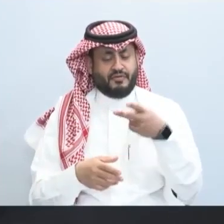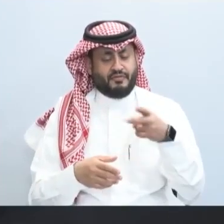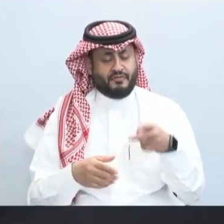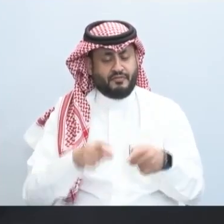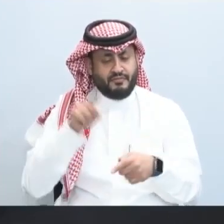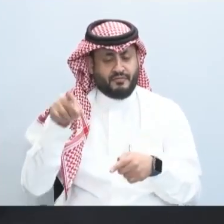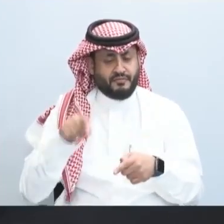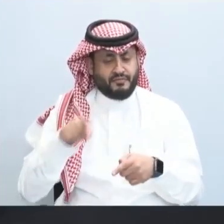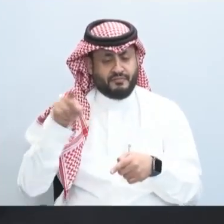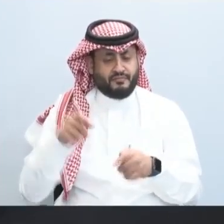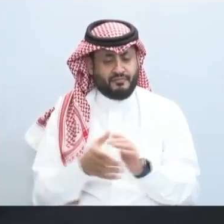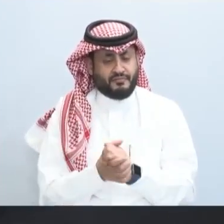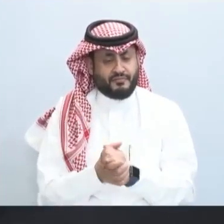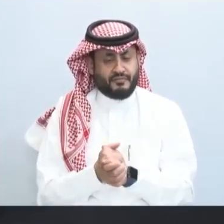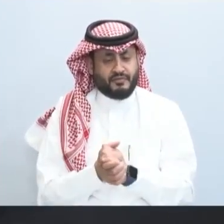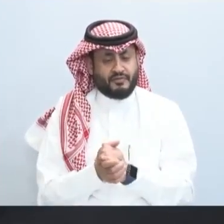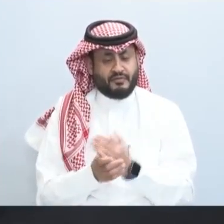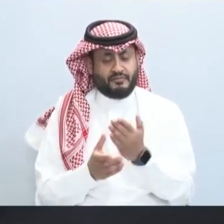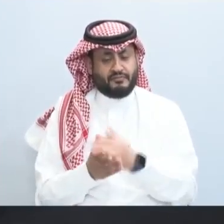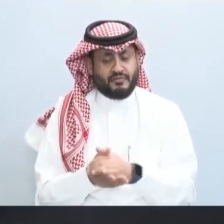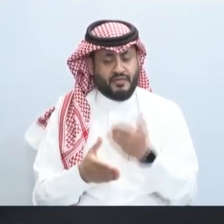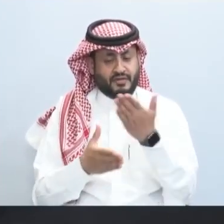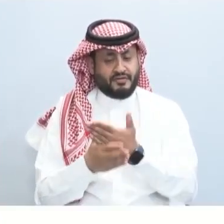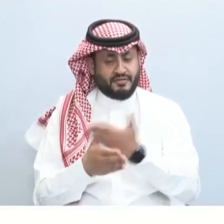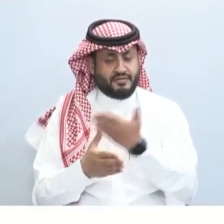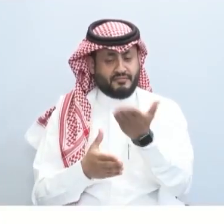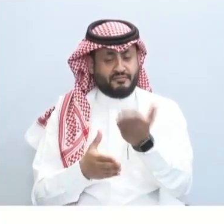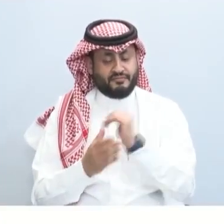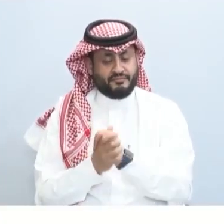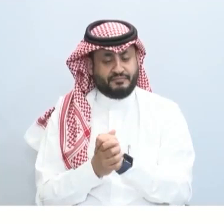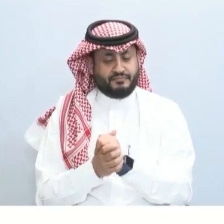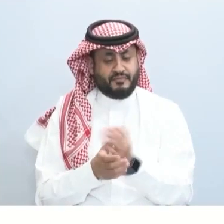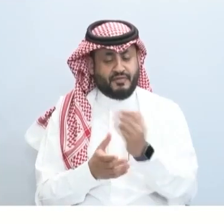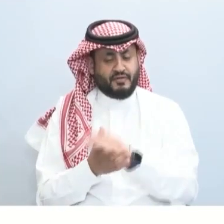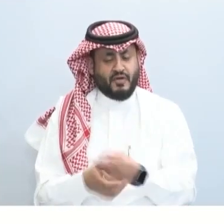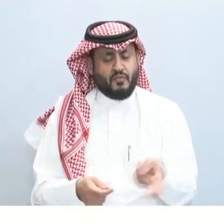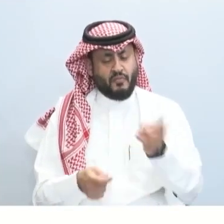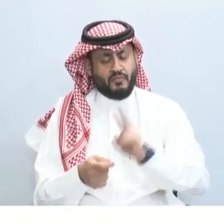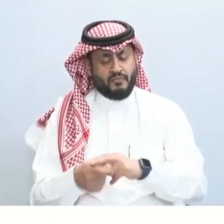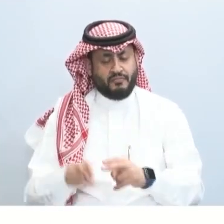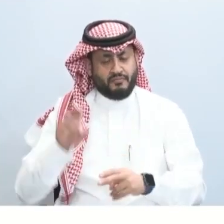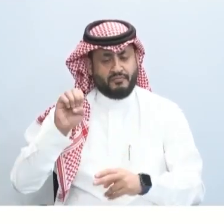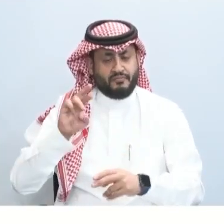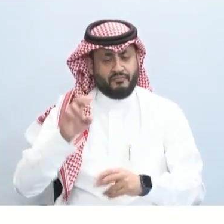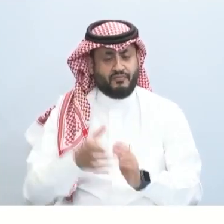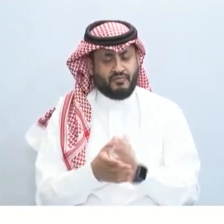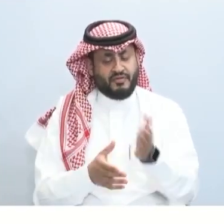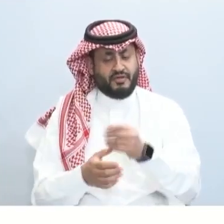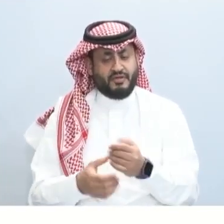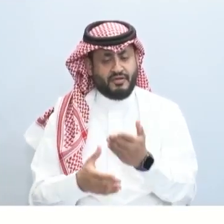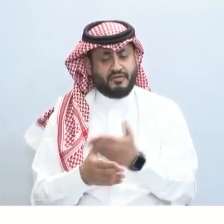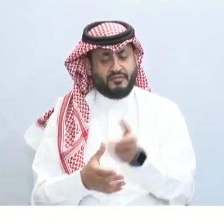questions, by using because and also to use very and so in